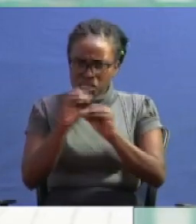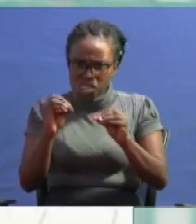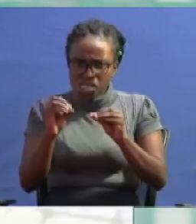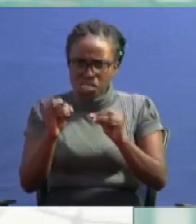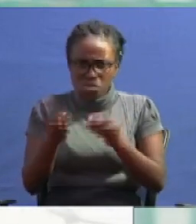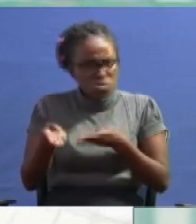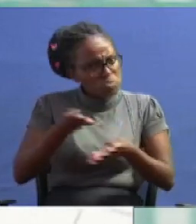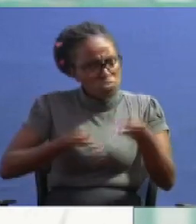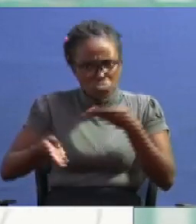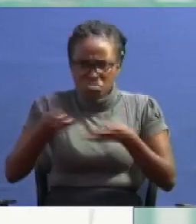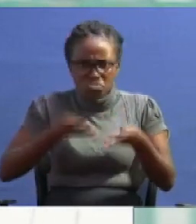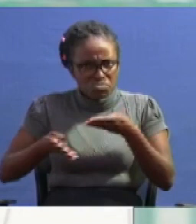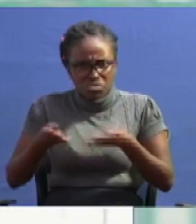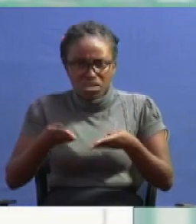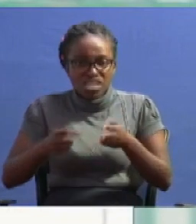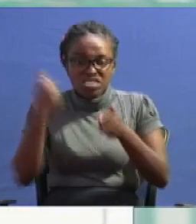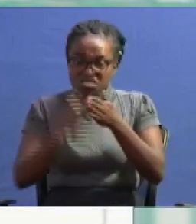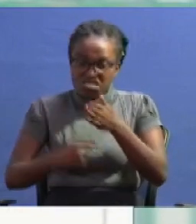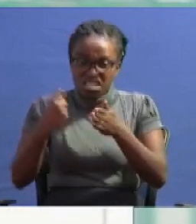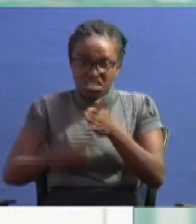the insane taxes that are being,